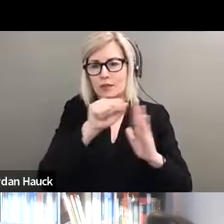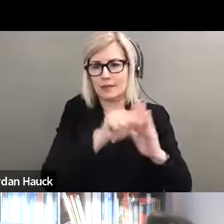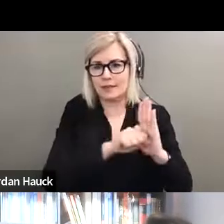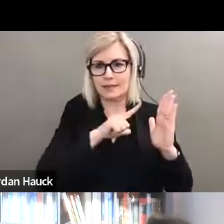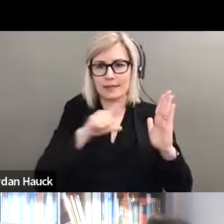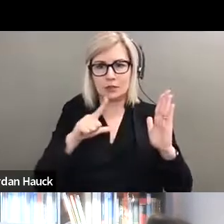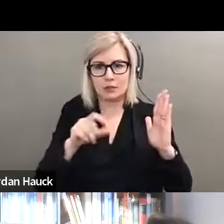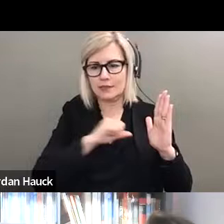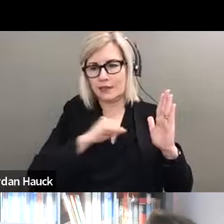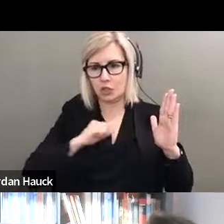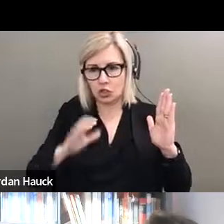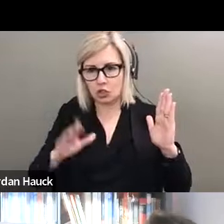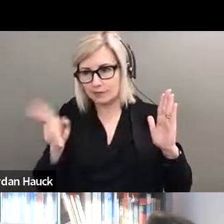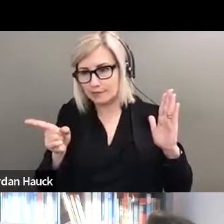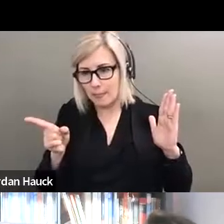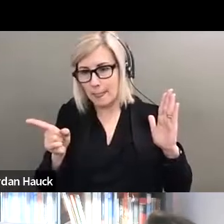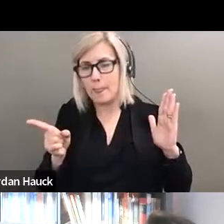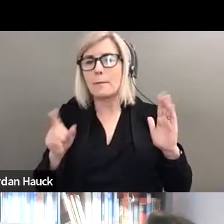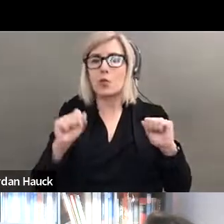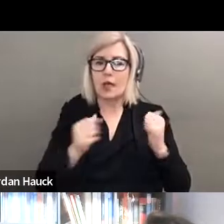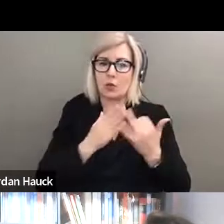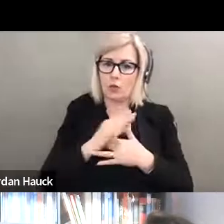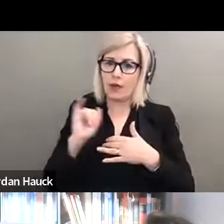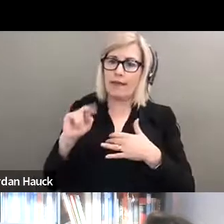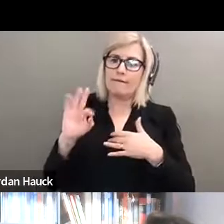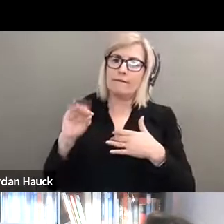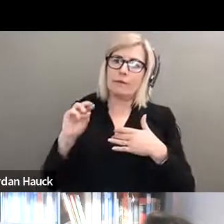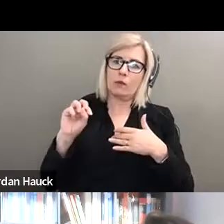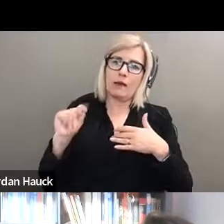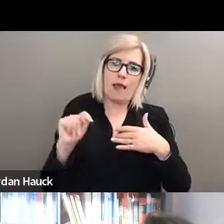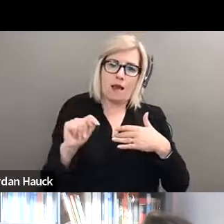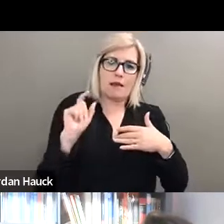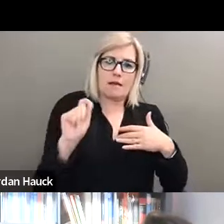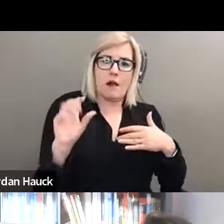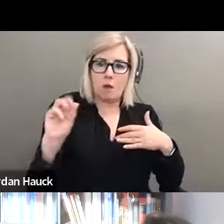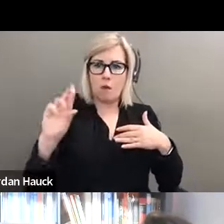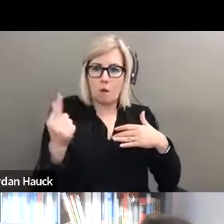senators. You can do that on InfoNet. If you go to our infonet.org,